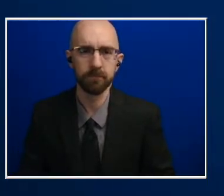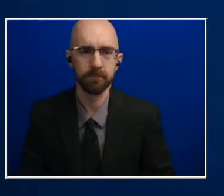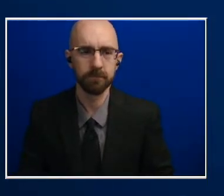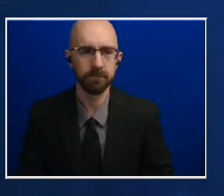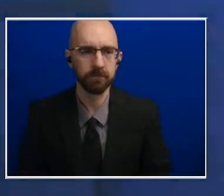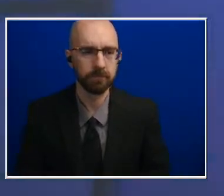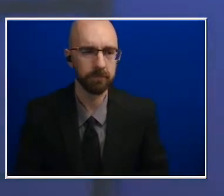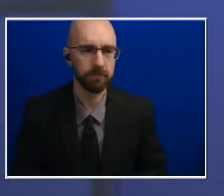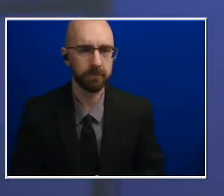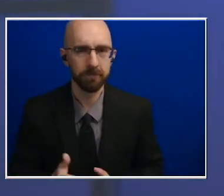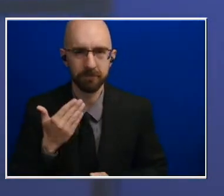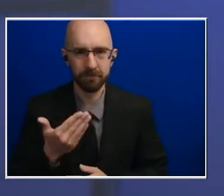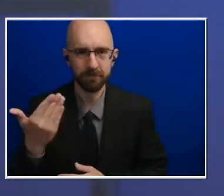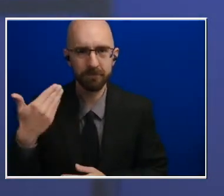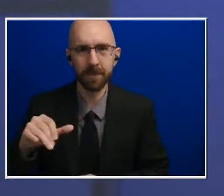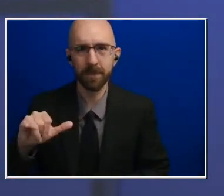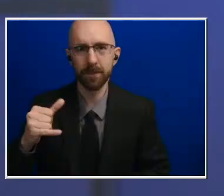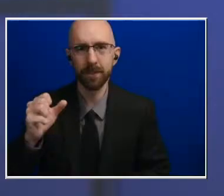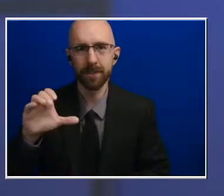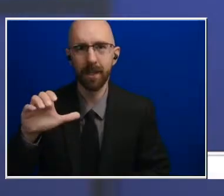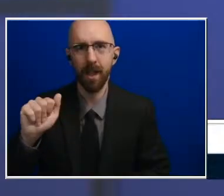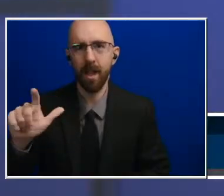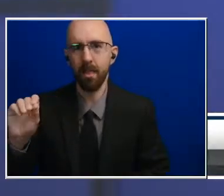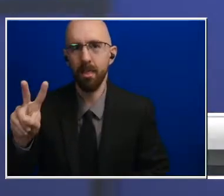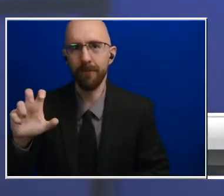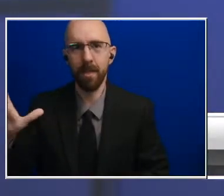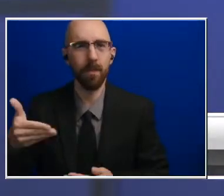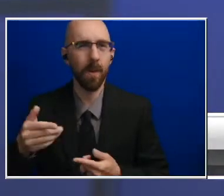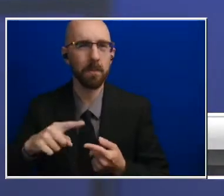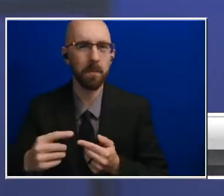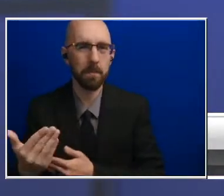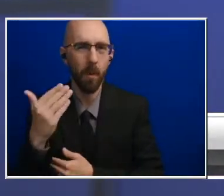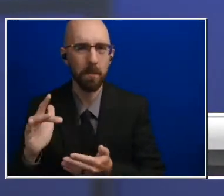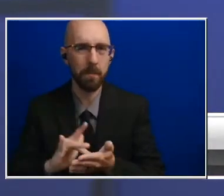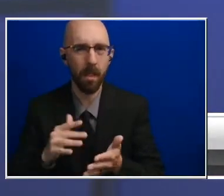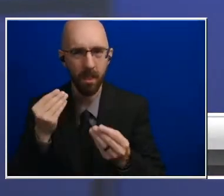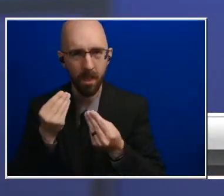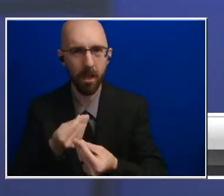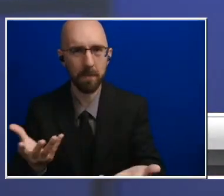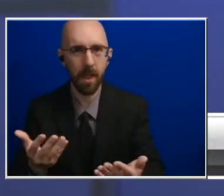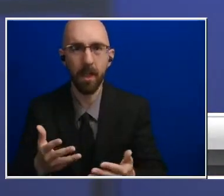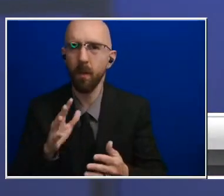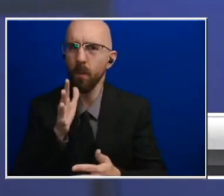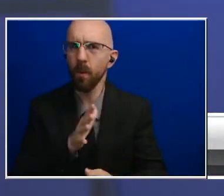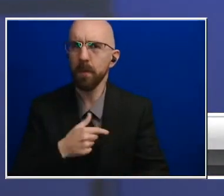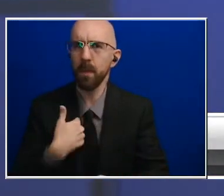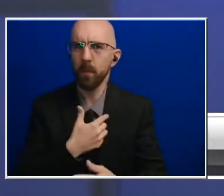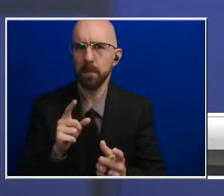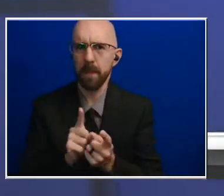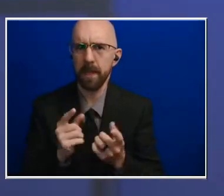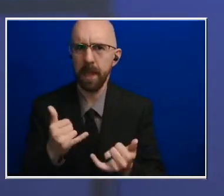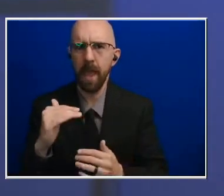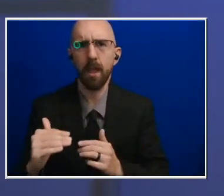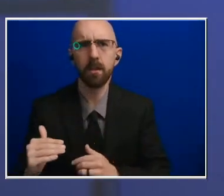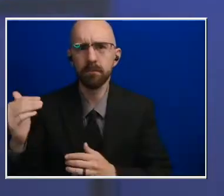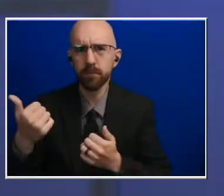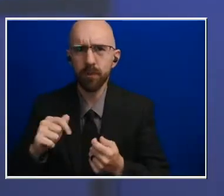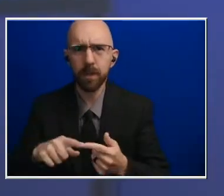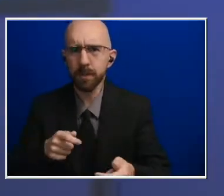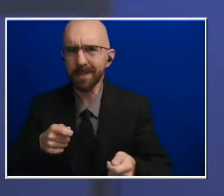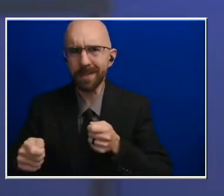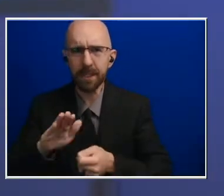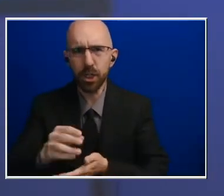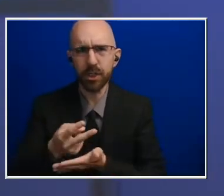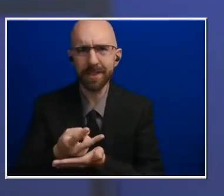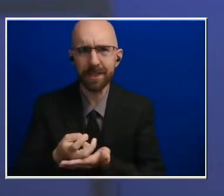Good morning, I'm Jessica Lovell and welcome to the Morning Medical Update. The woman we're meeting today grew up trying to manage her seizures.